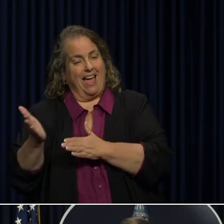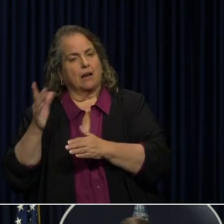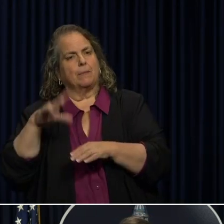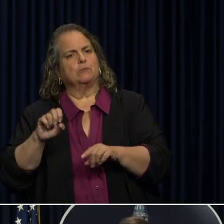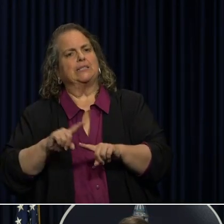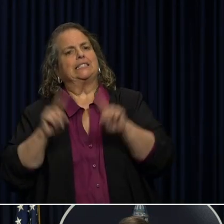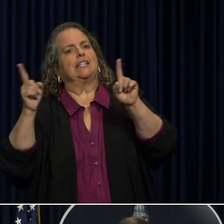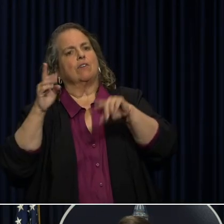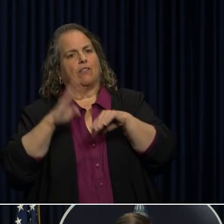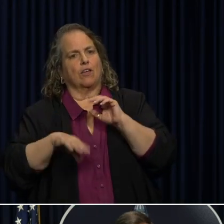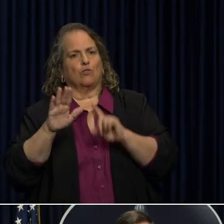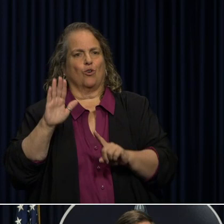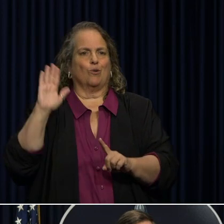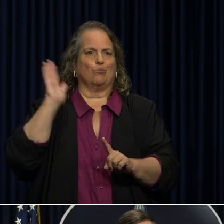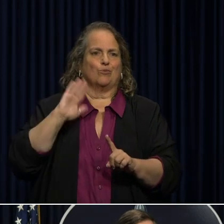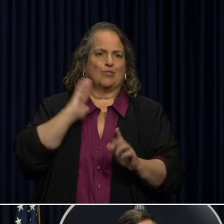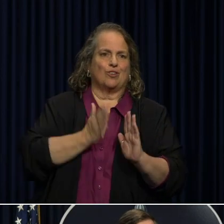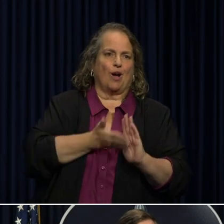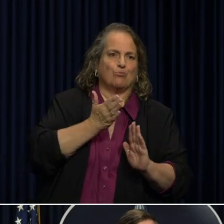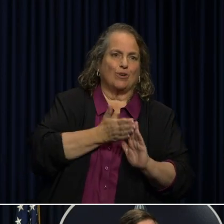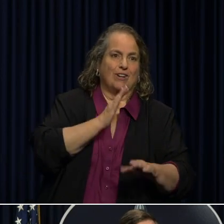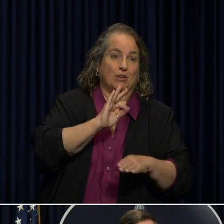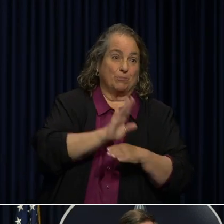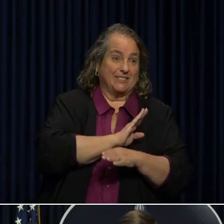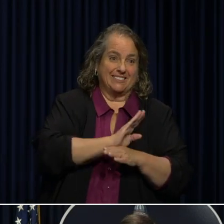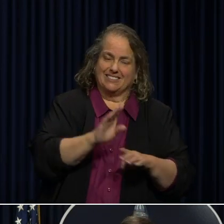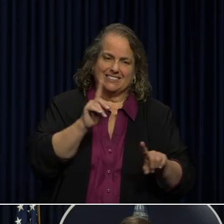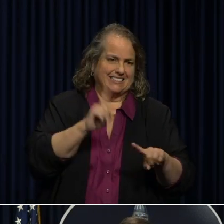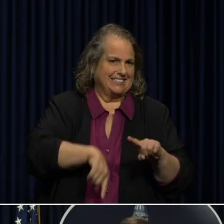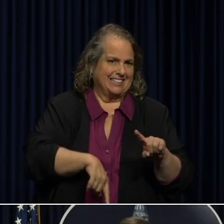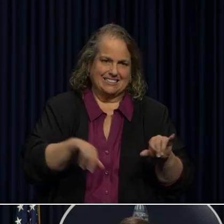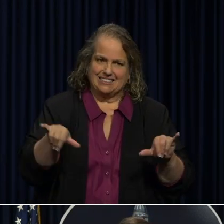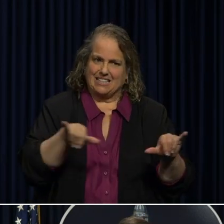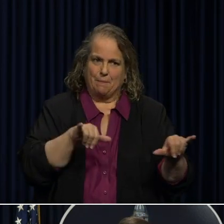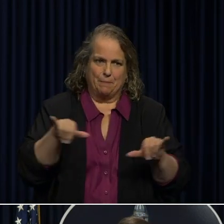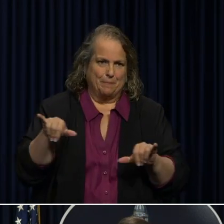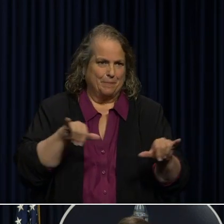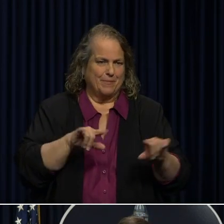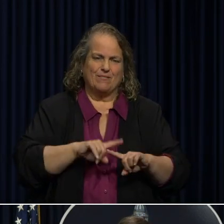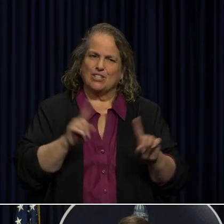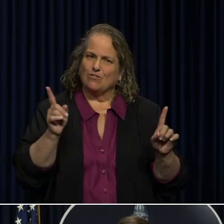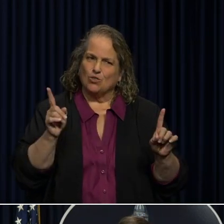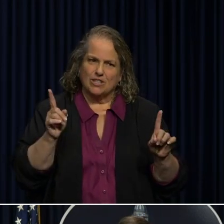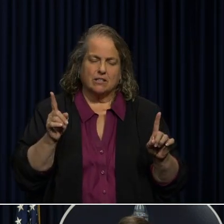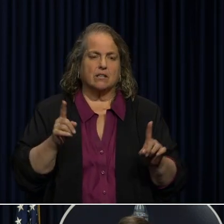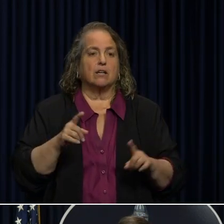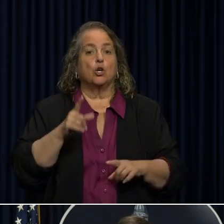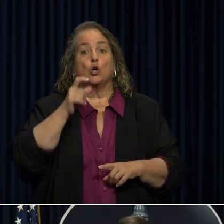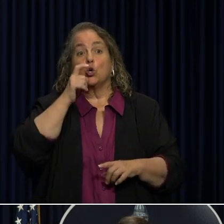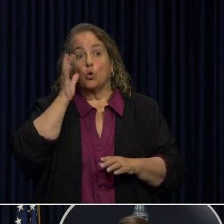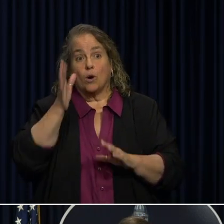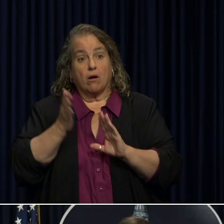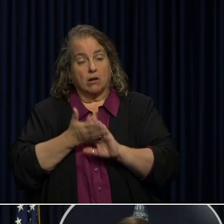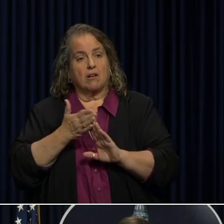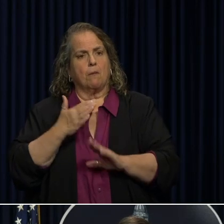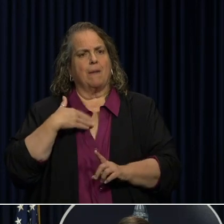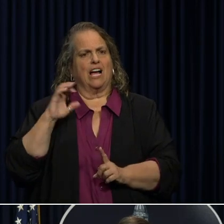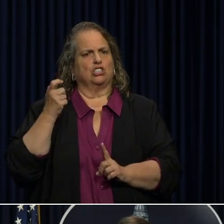before. So our group here that's going to be accepting those are going to be made up of my Chief of Staff, Latasha